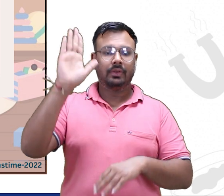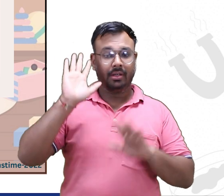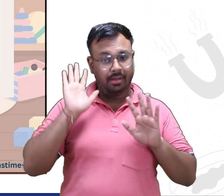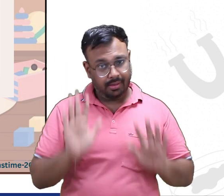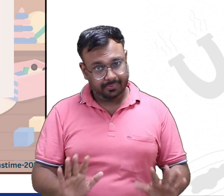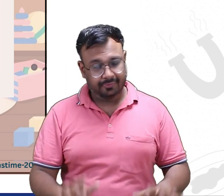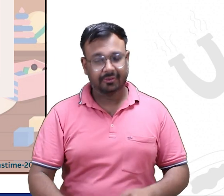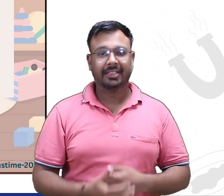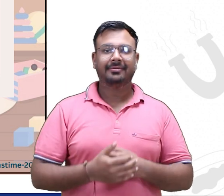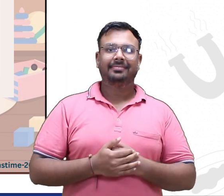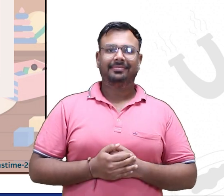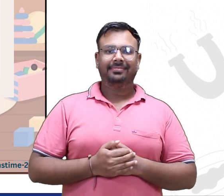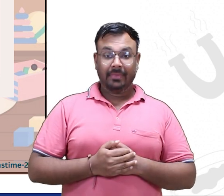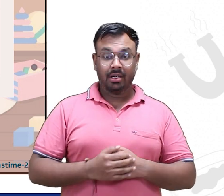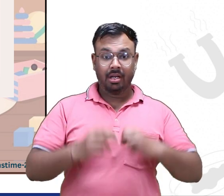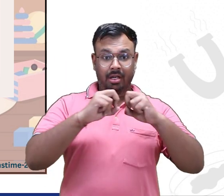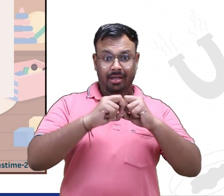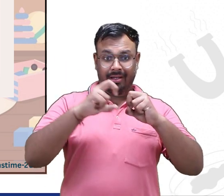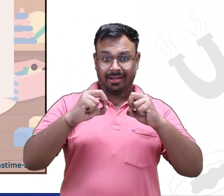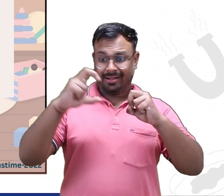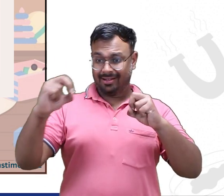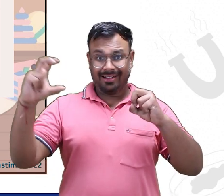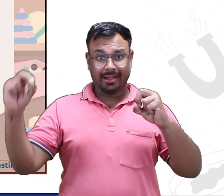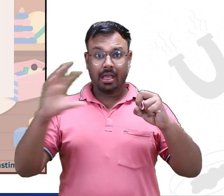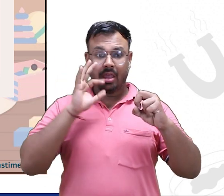Approx 1 lakh types.